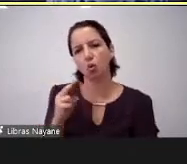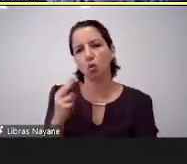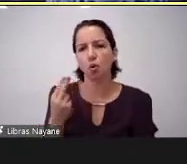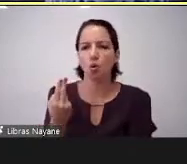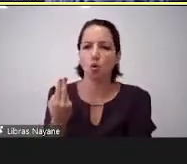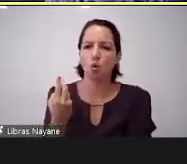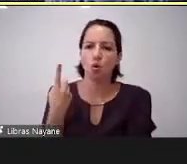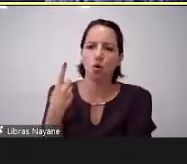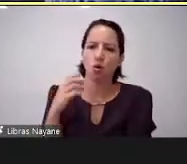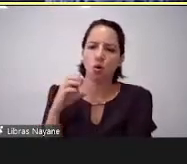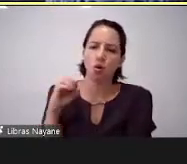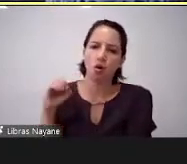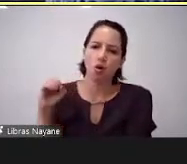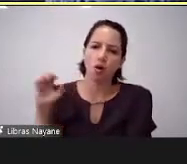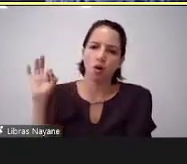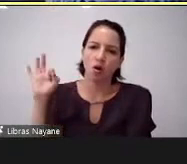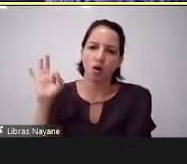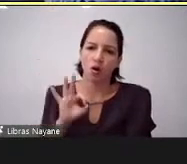I think, about